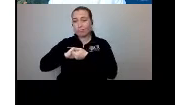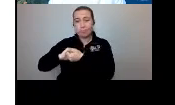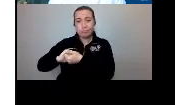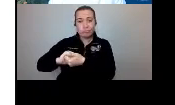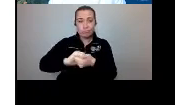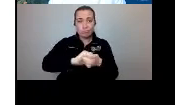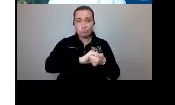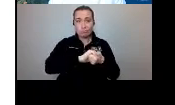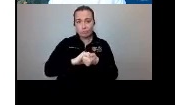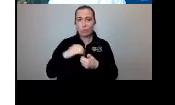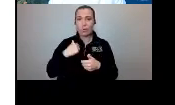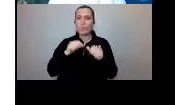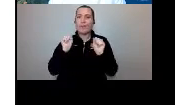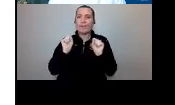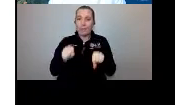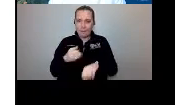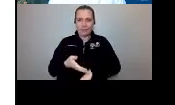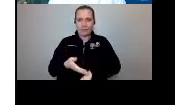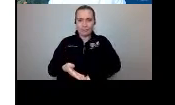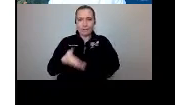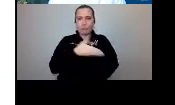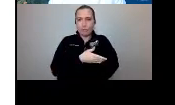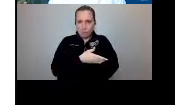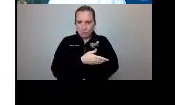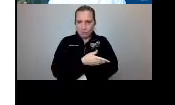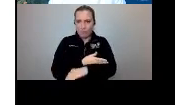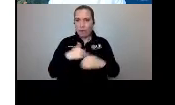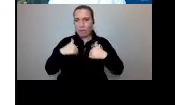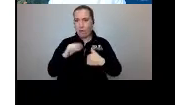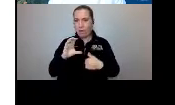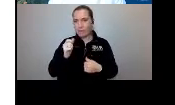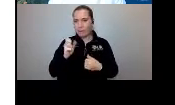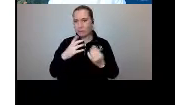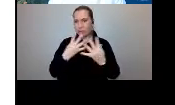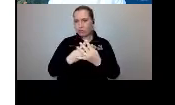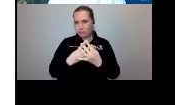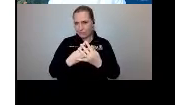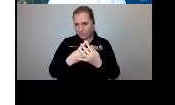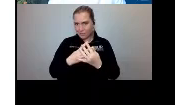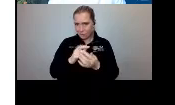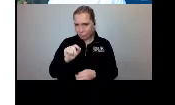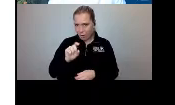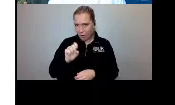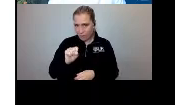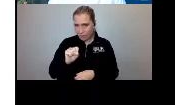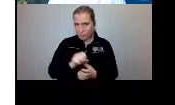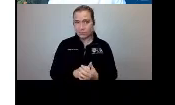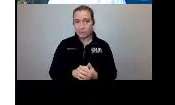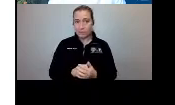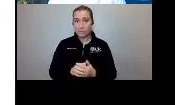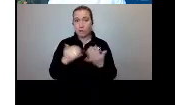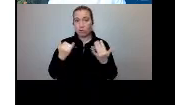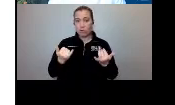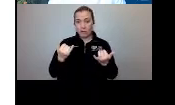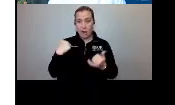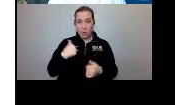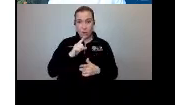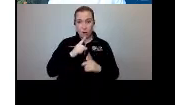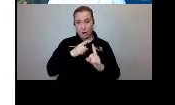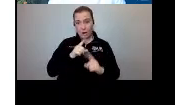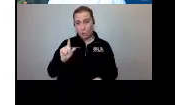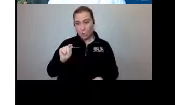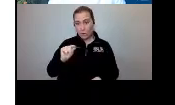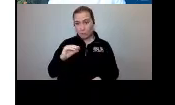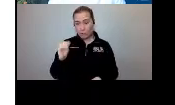lung cancer screening rates in our community towards that of breast and colon cancer. We are only at 20% right now. That's well above the national